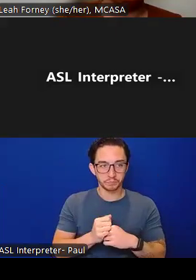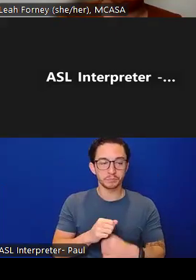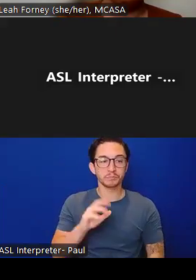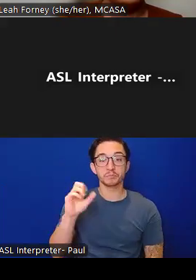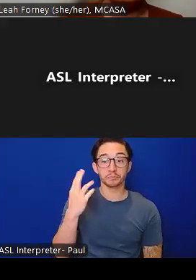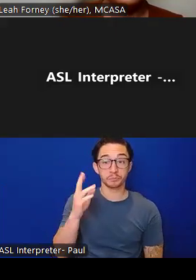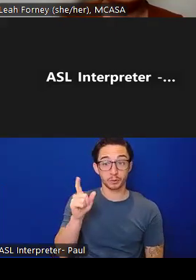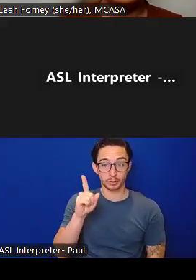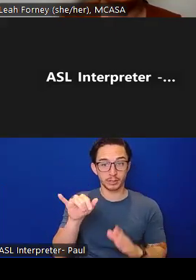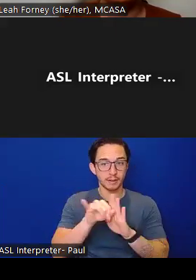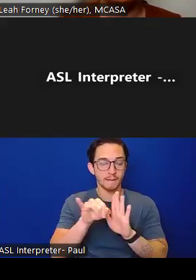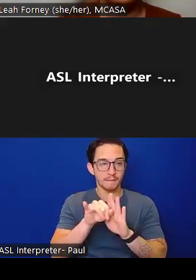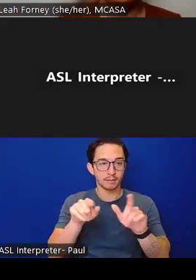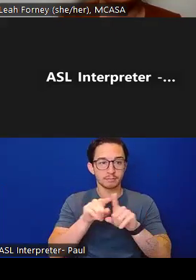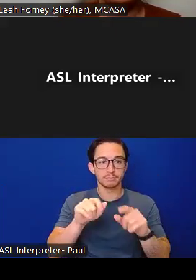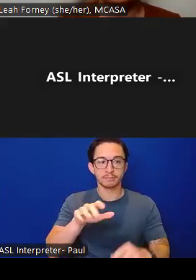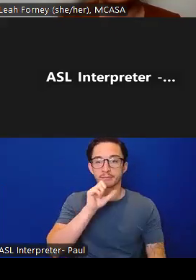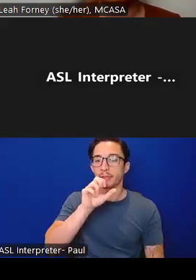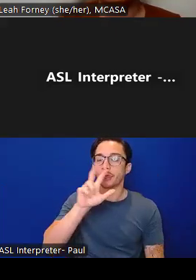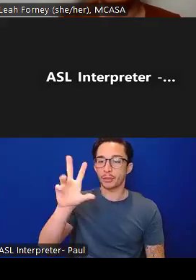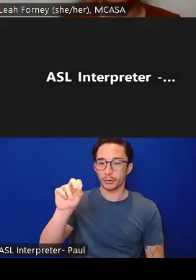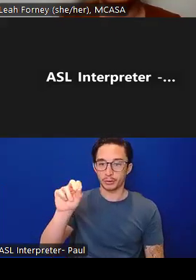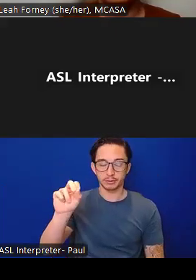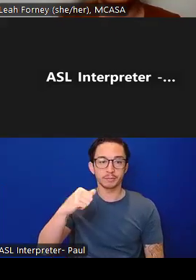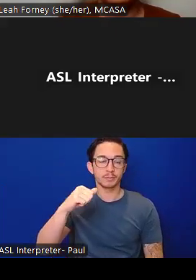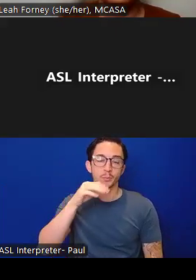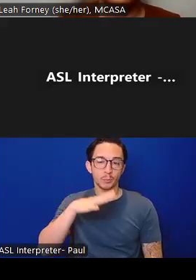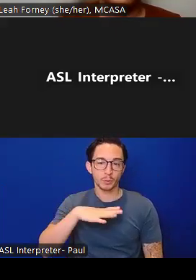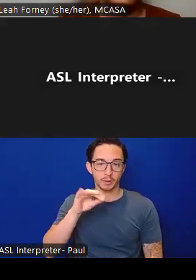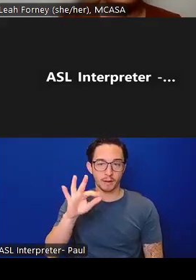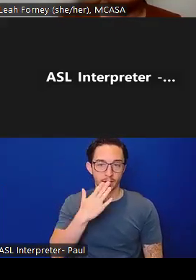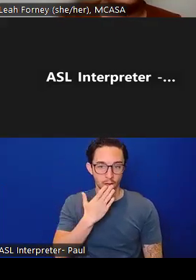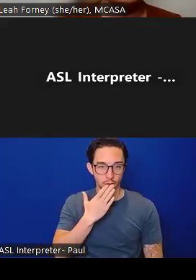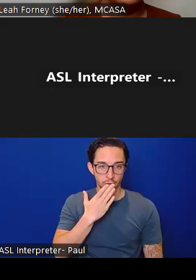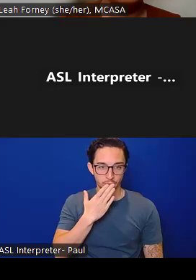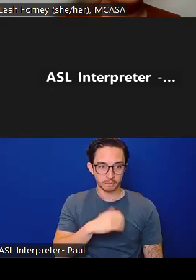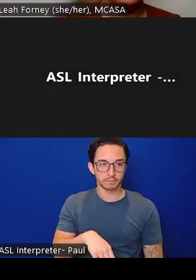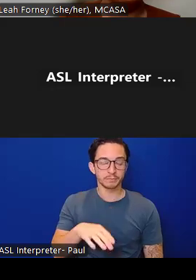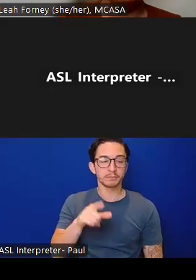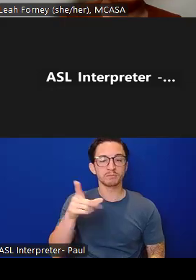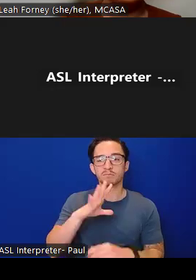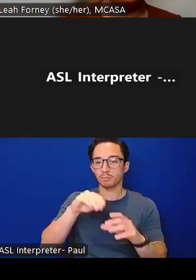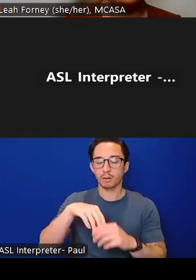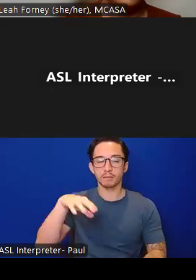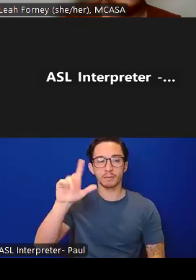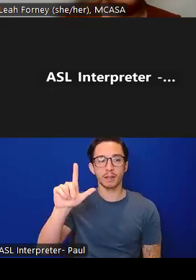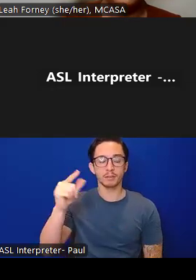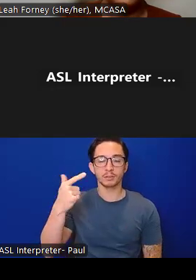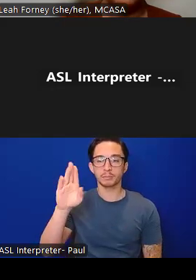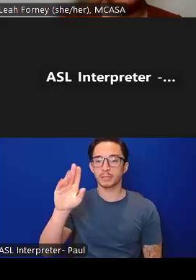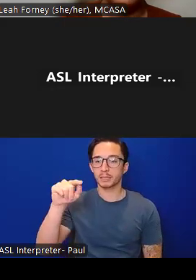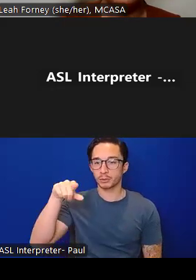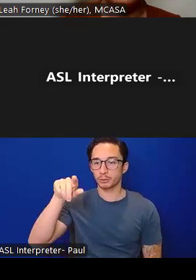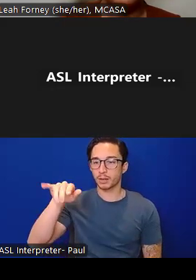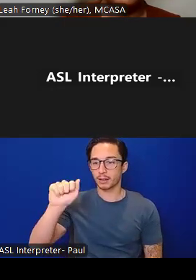She identifies as a 30-year-old woman of color and part of the LGBTQIA